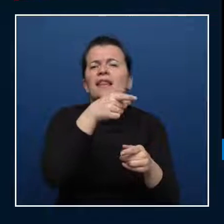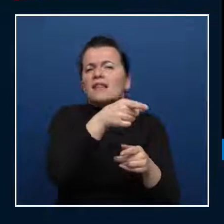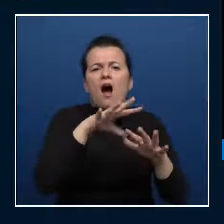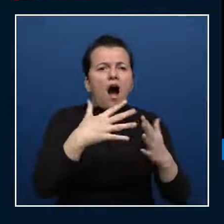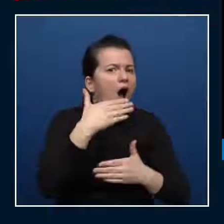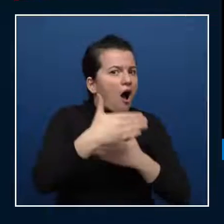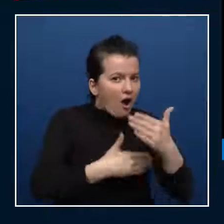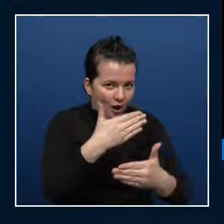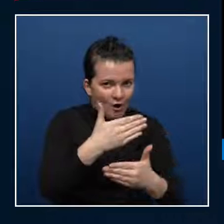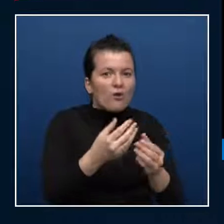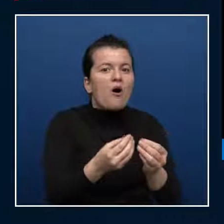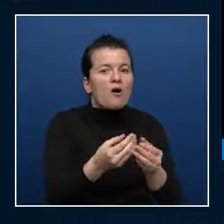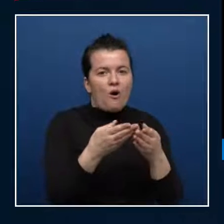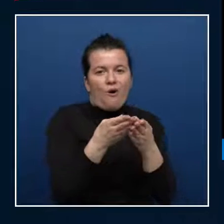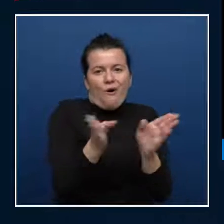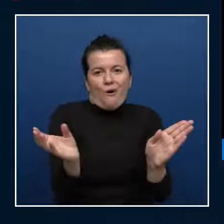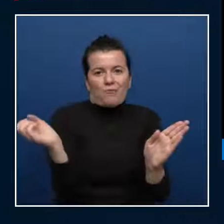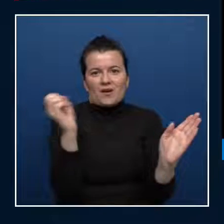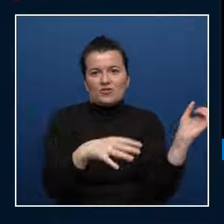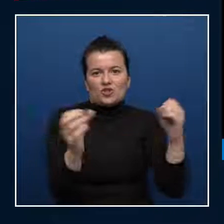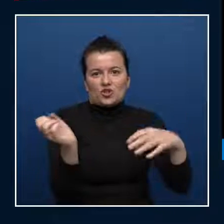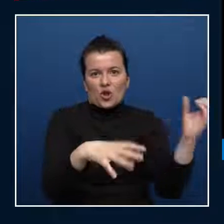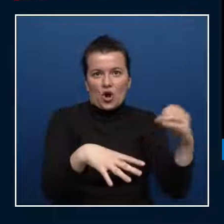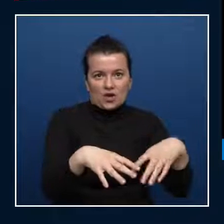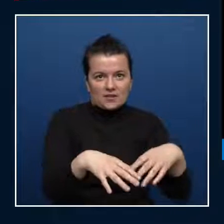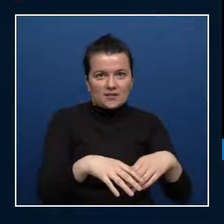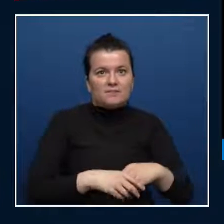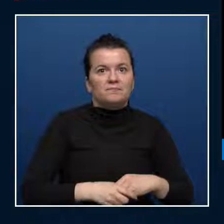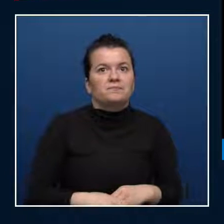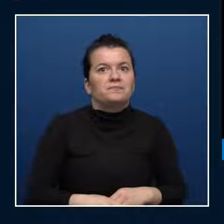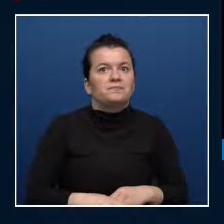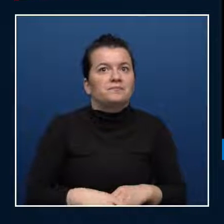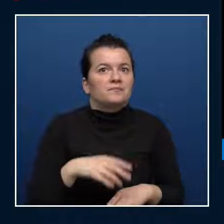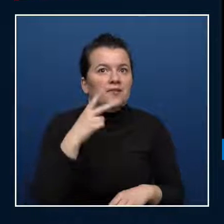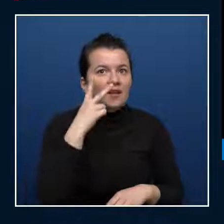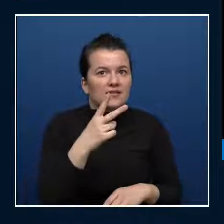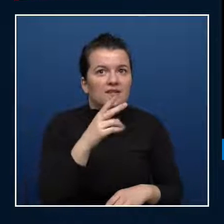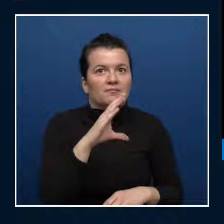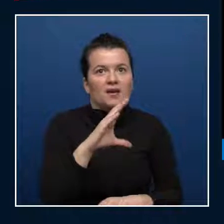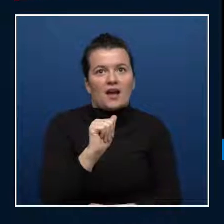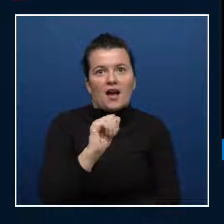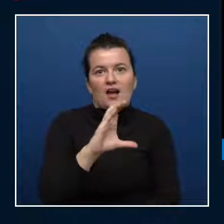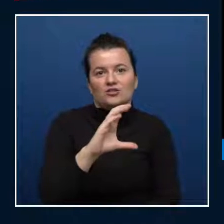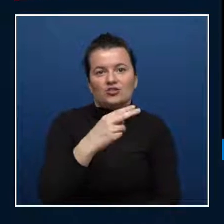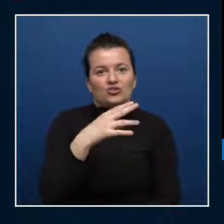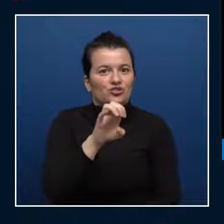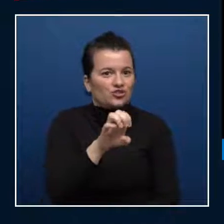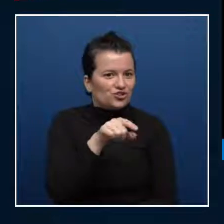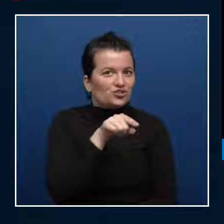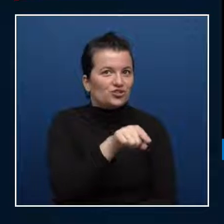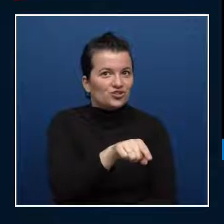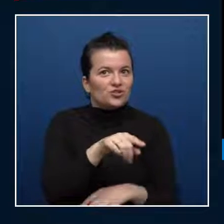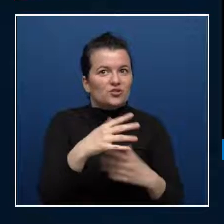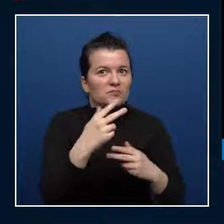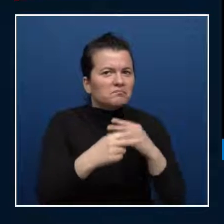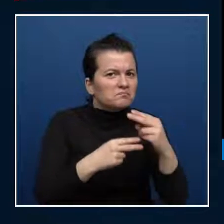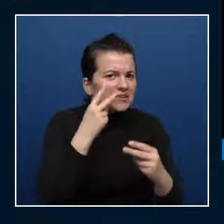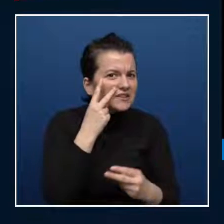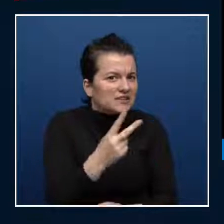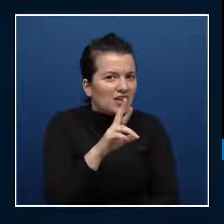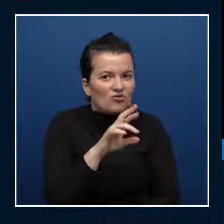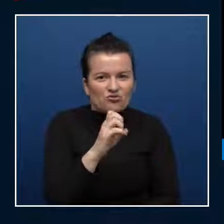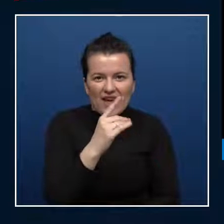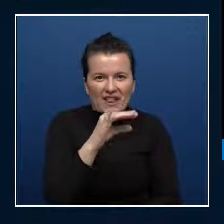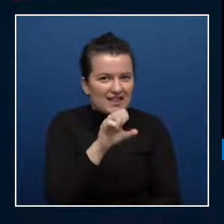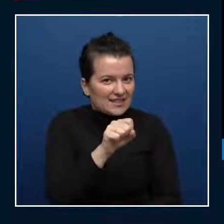Redis for Cache, which is not absolutely easy to say. I always get tongue-tied here. But it allows you to start to look at some of your data structures,